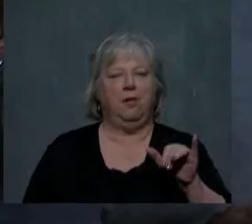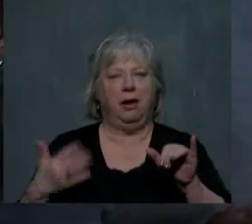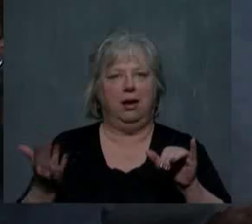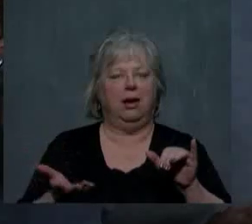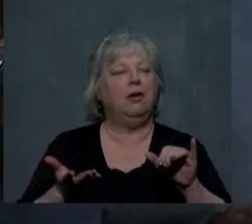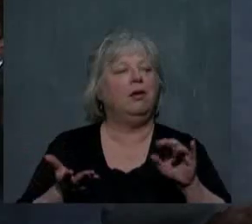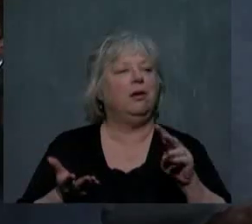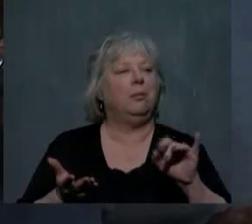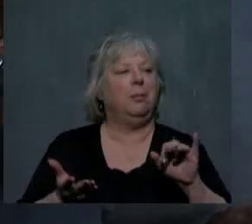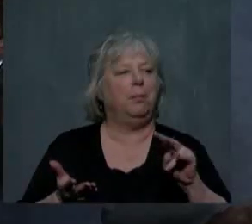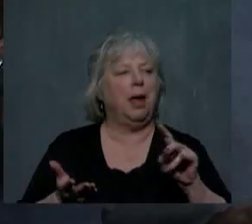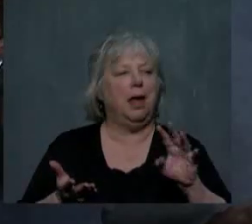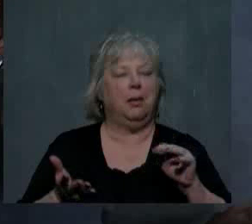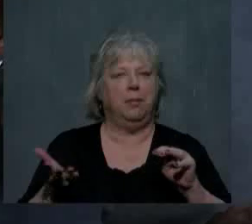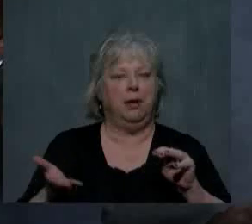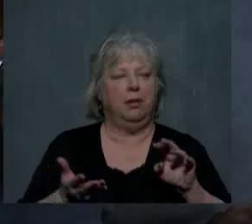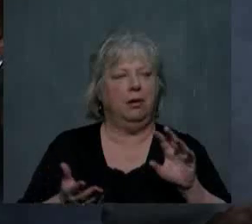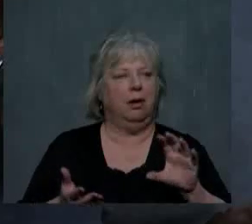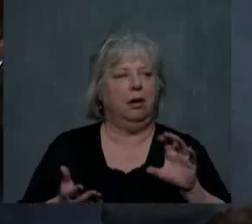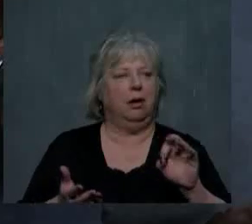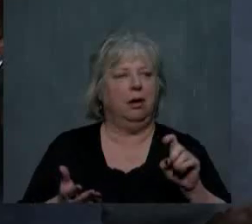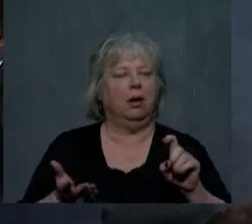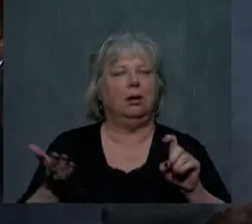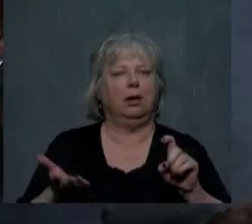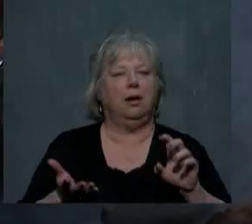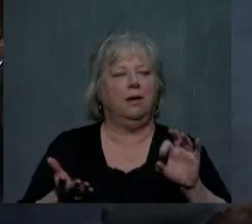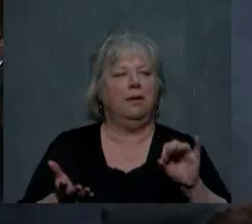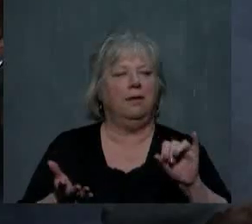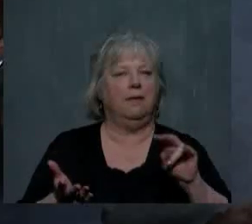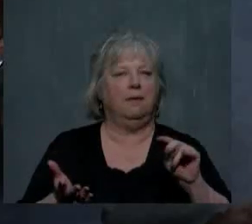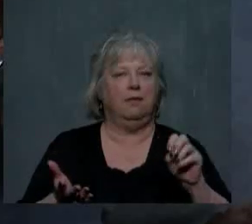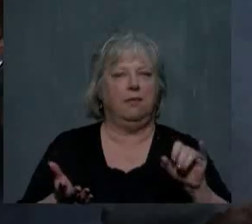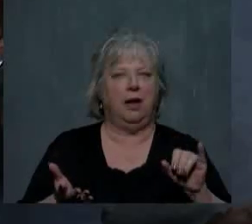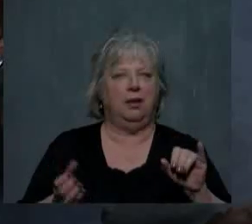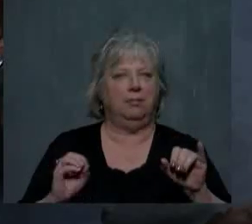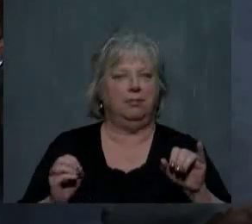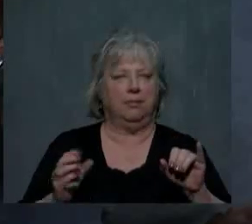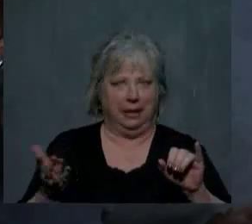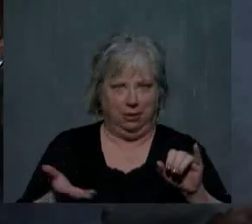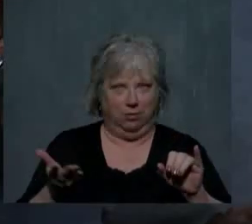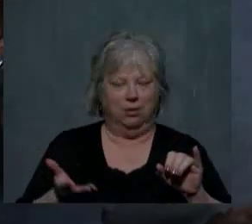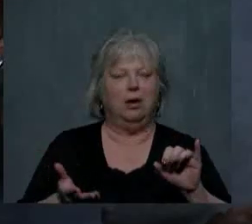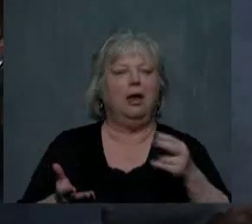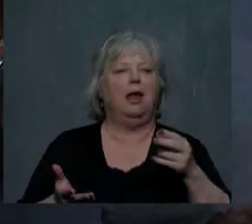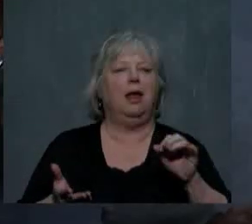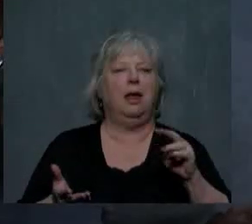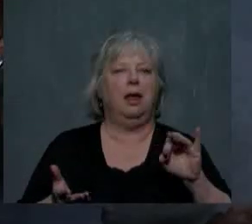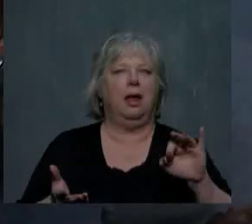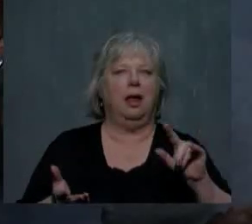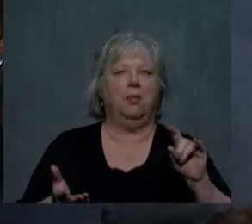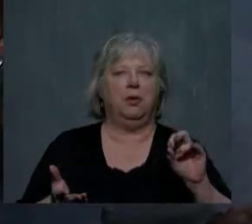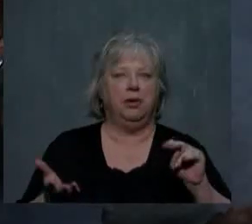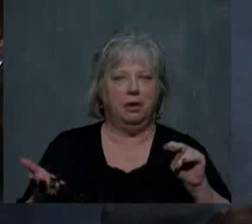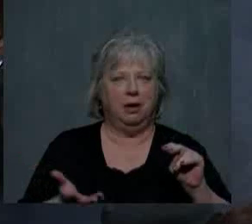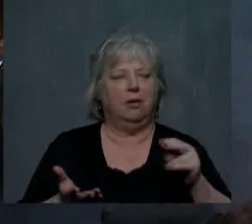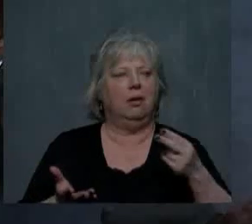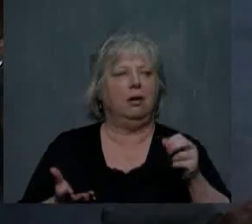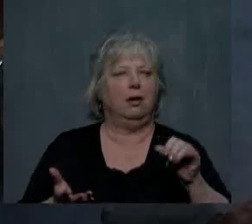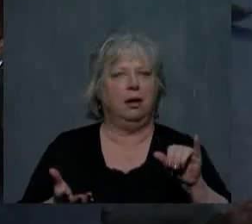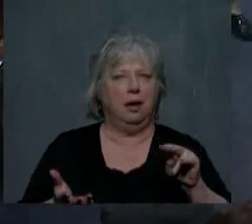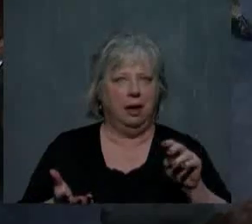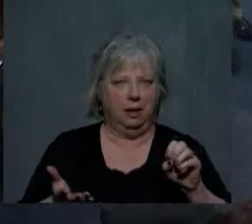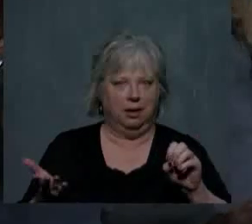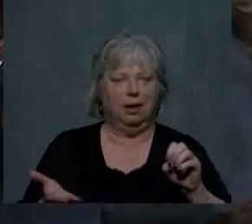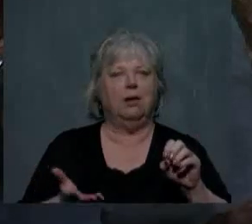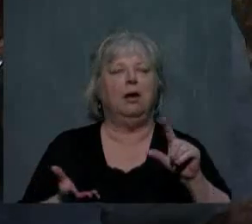Here. Commissioner Bynum? Here. Commissioner Cox? Here. Commissioner Finney? Here. Commissioner Hamilton? Here. Commissioner Haynes?